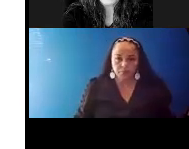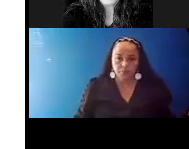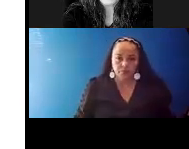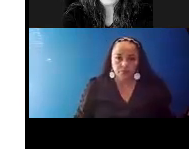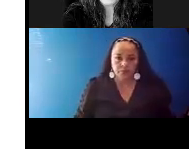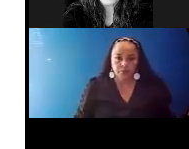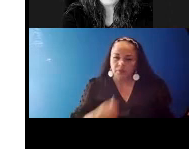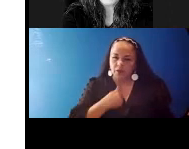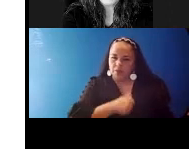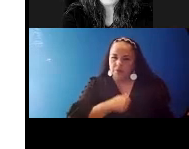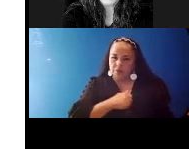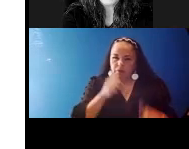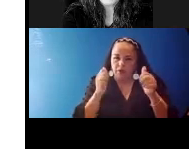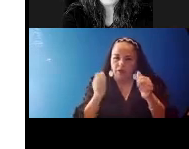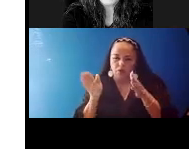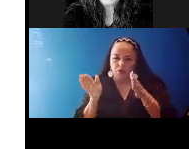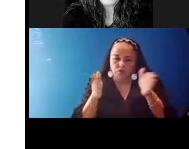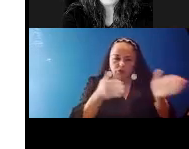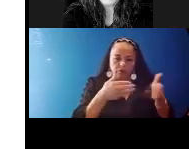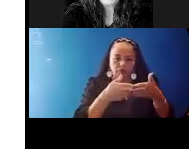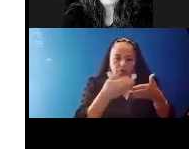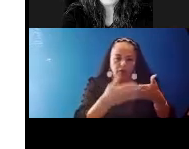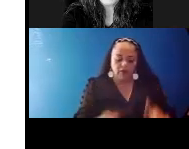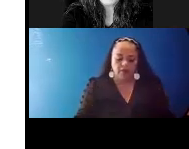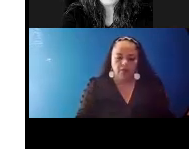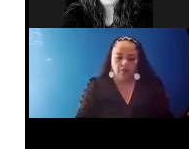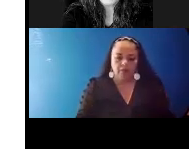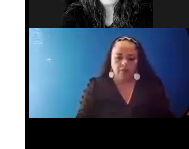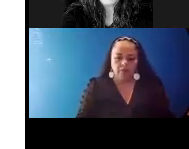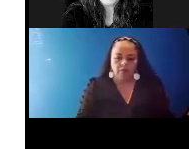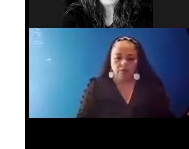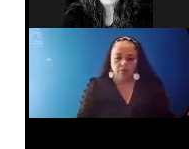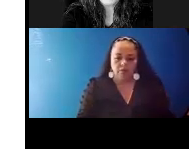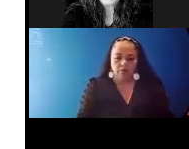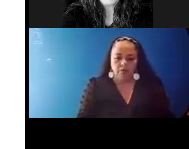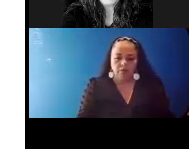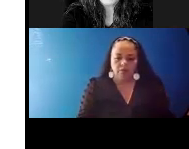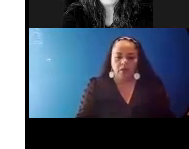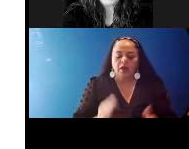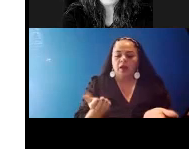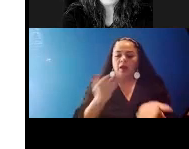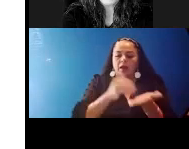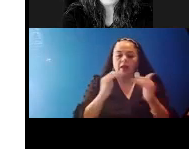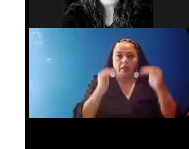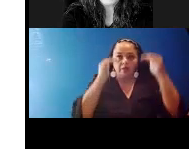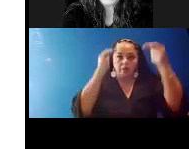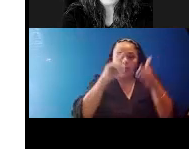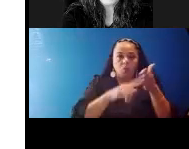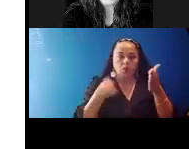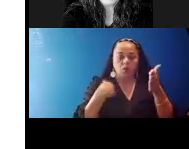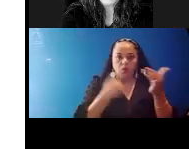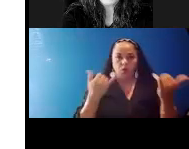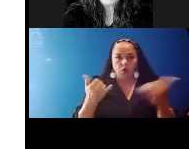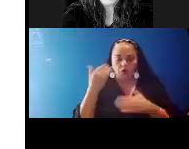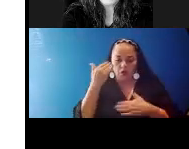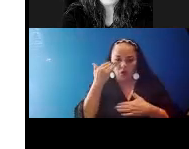I'm sorry, could we shift to the next? Thank you. And so this is, again, just lifting up some of what we currently know. So when we look at the